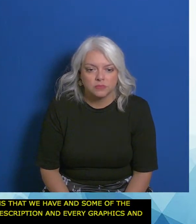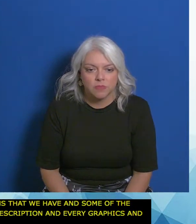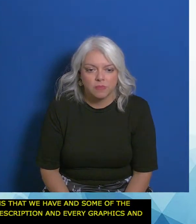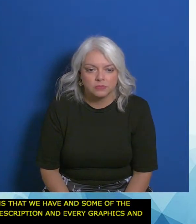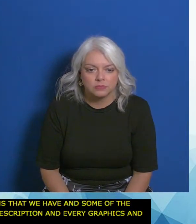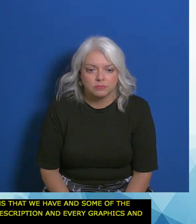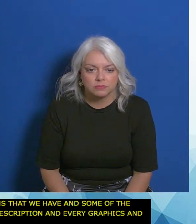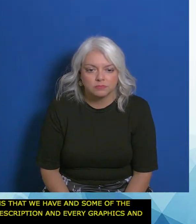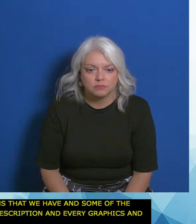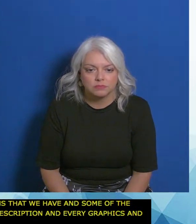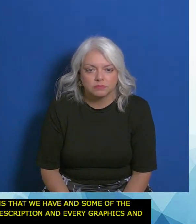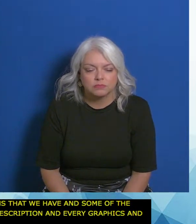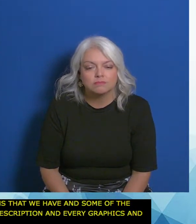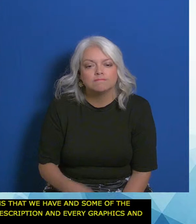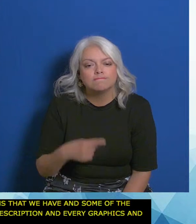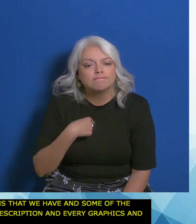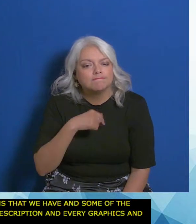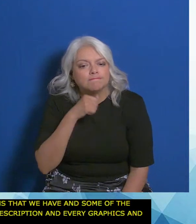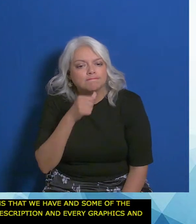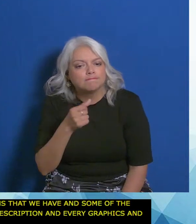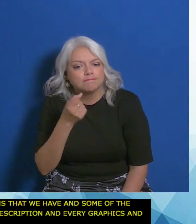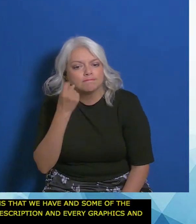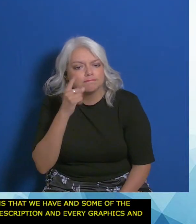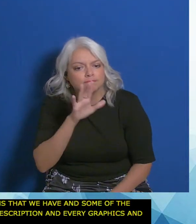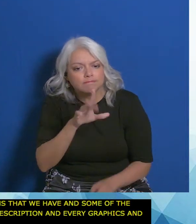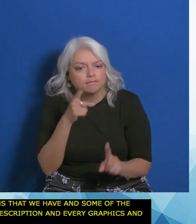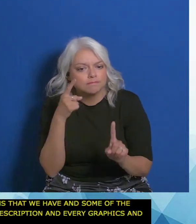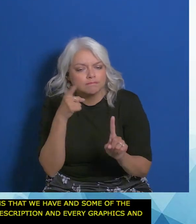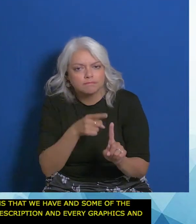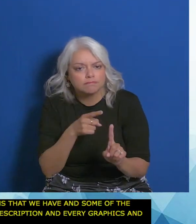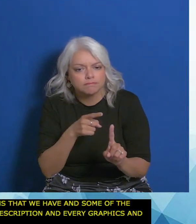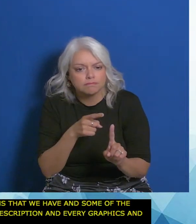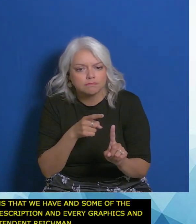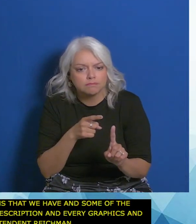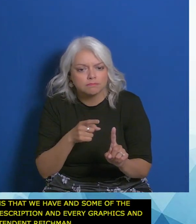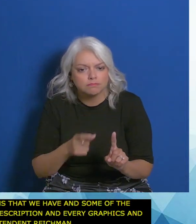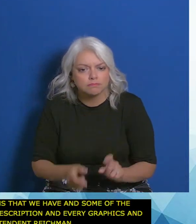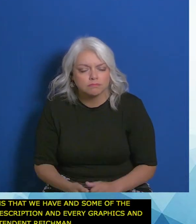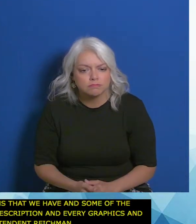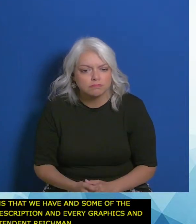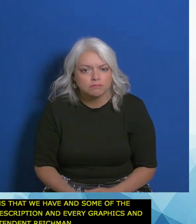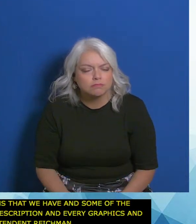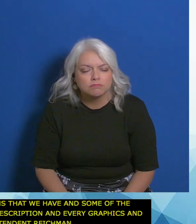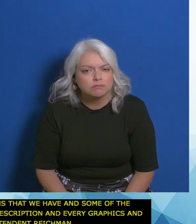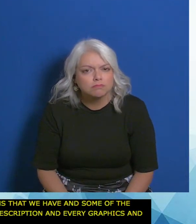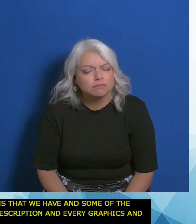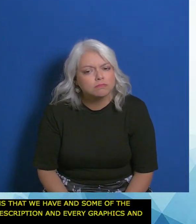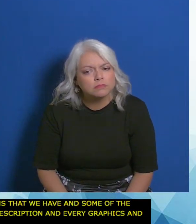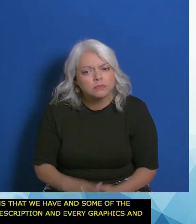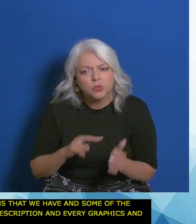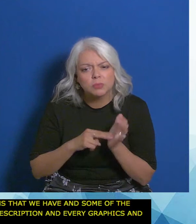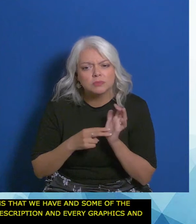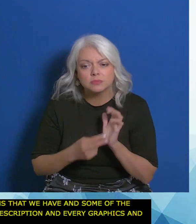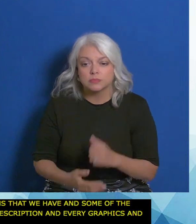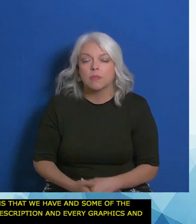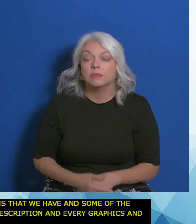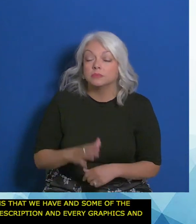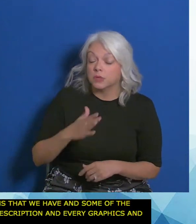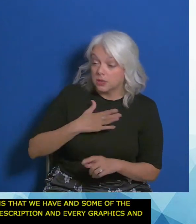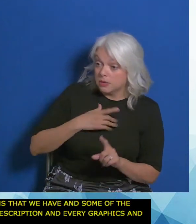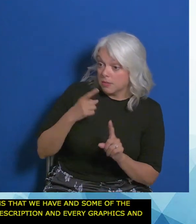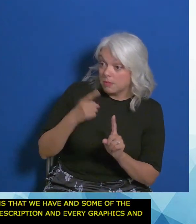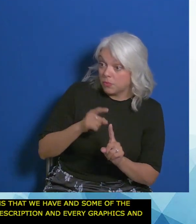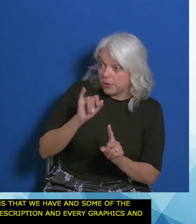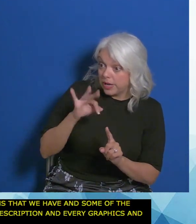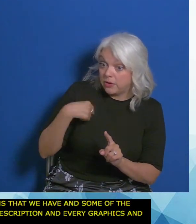President Nigro, I'm not sure I understand your point. My point is, if we're going to